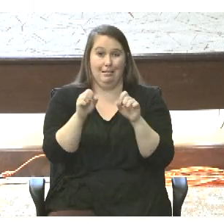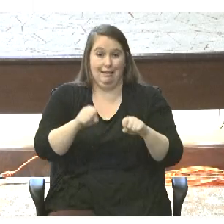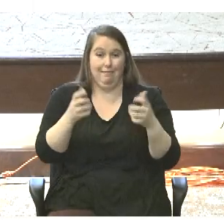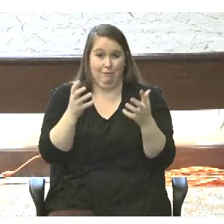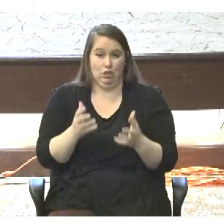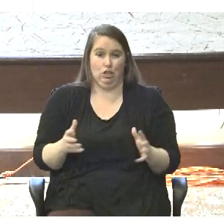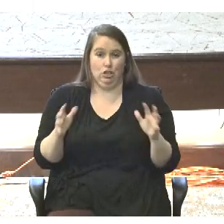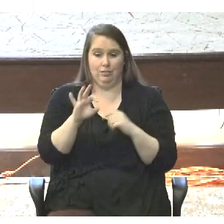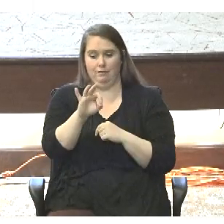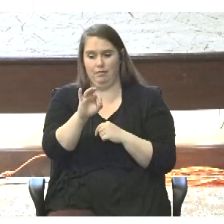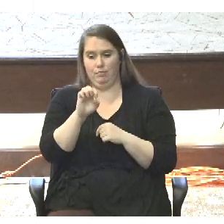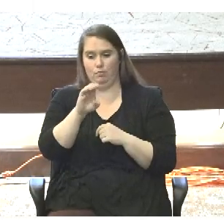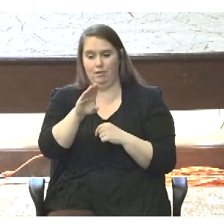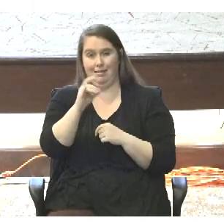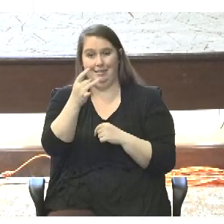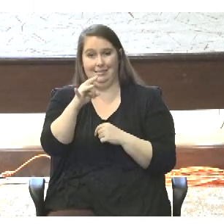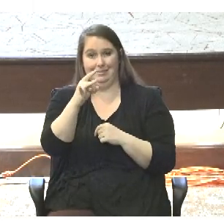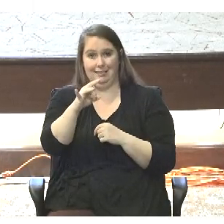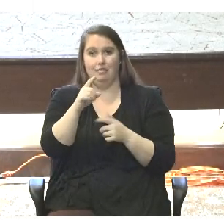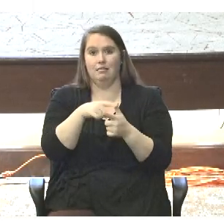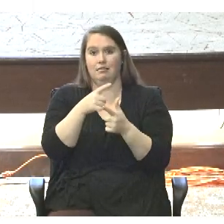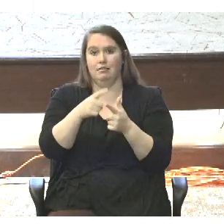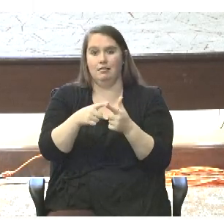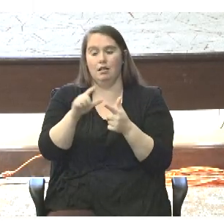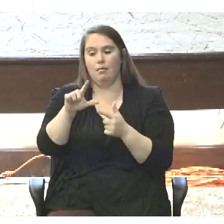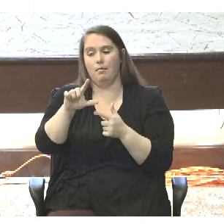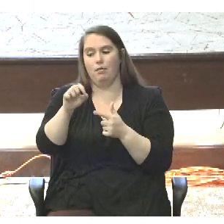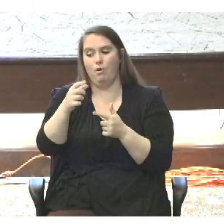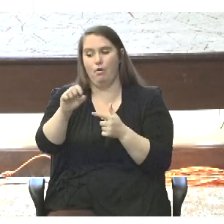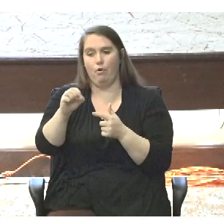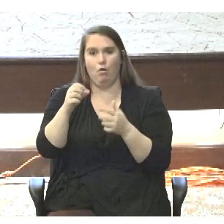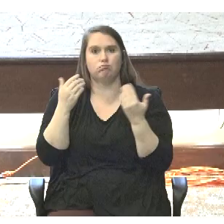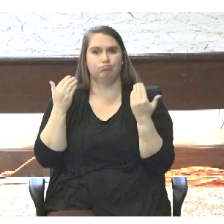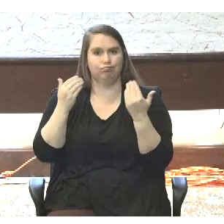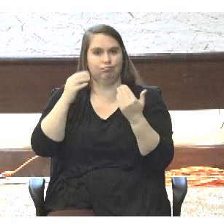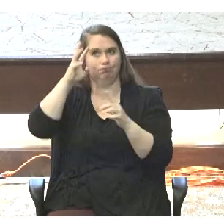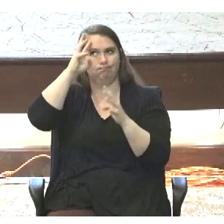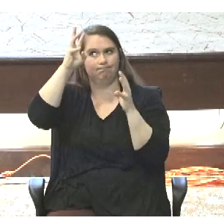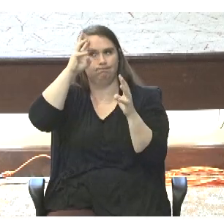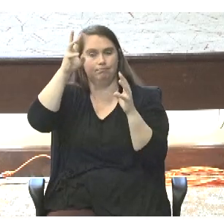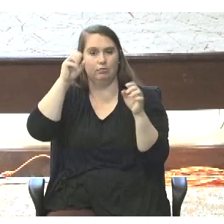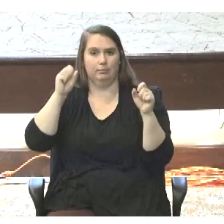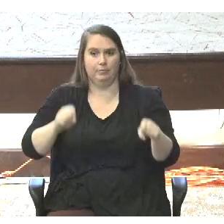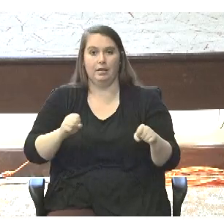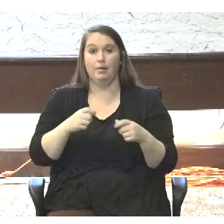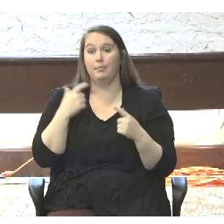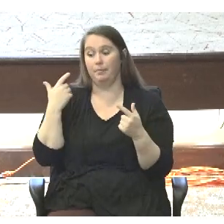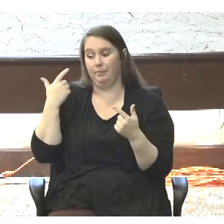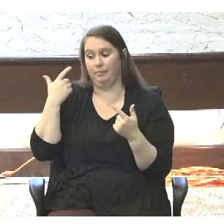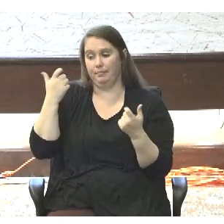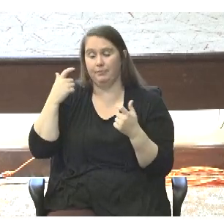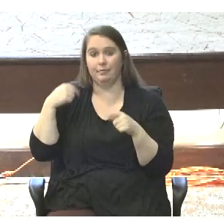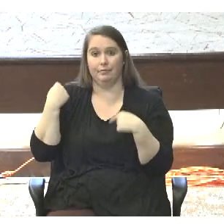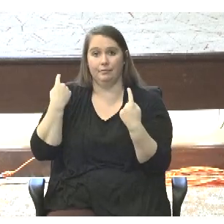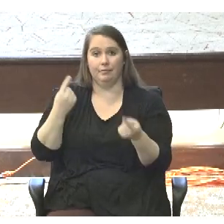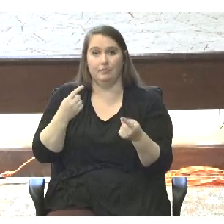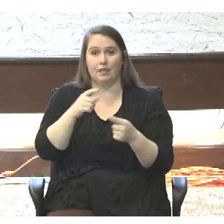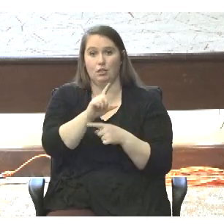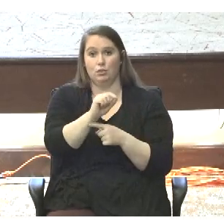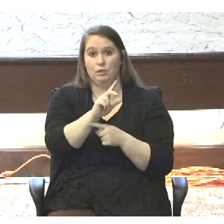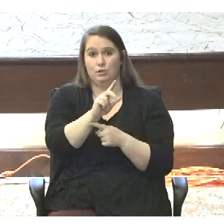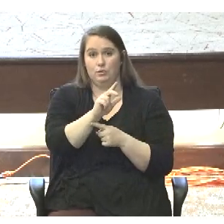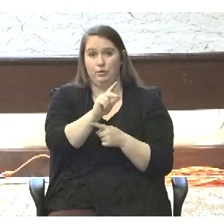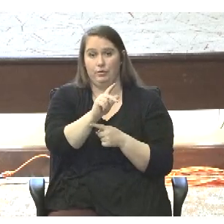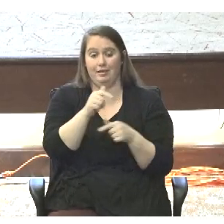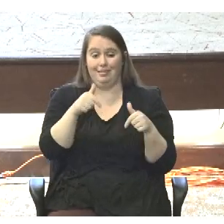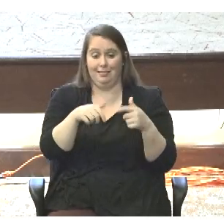February 18th, and then tagline messaging and logo design can start. Because our team has been working with Waco since